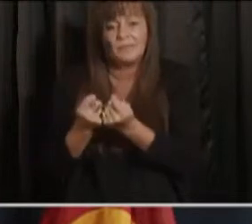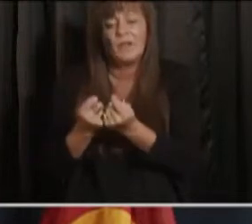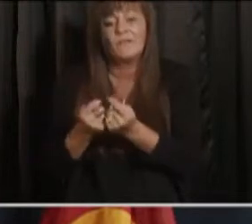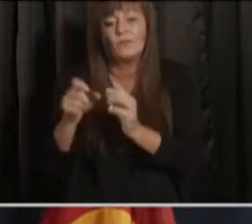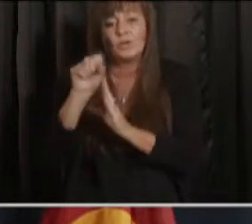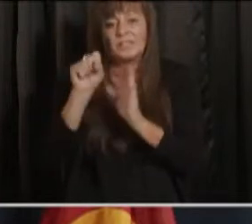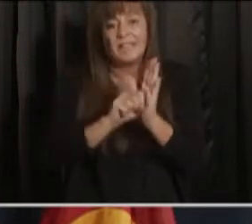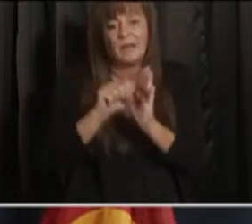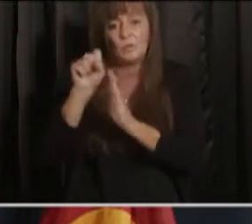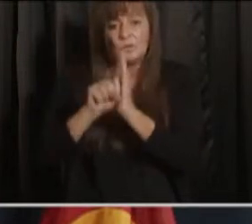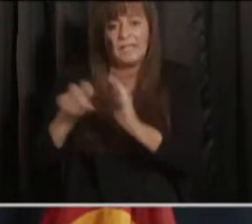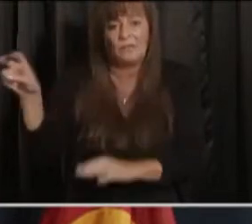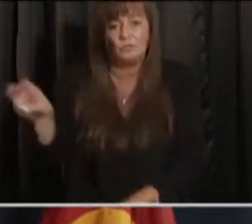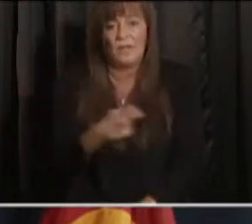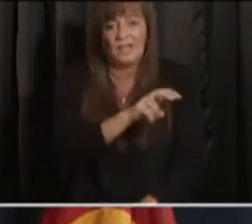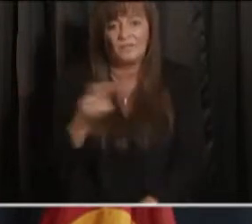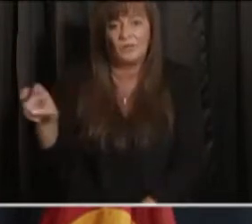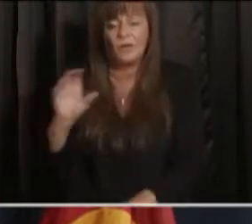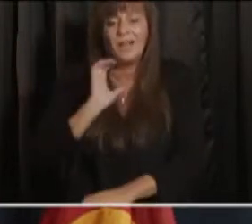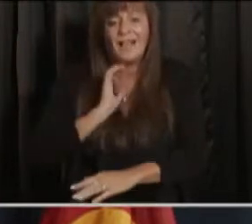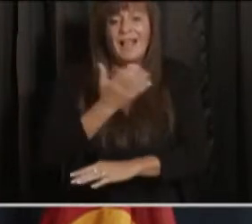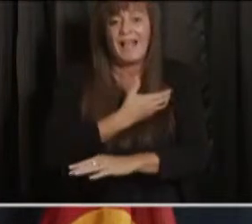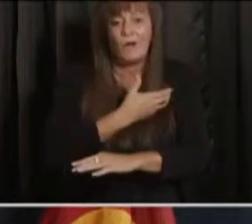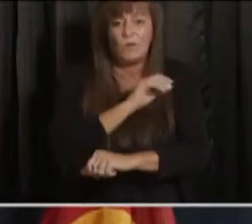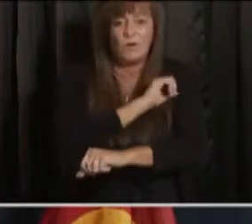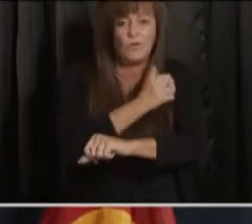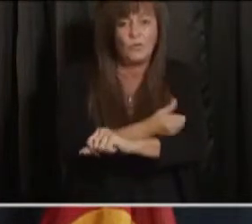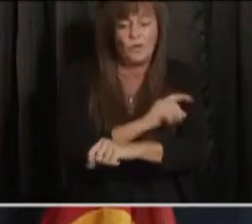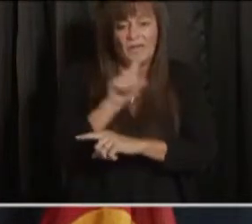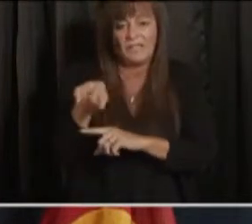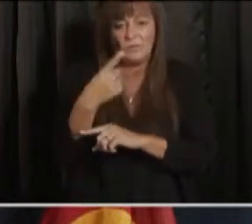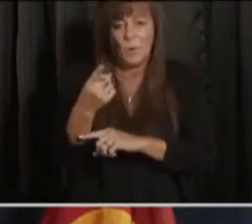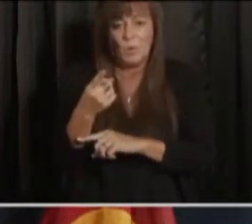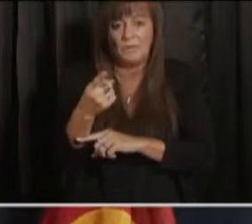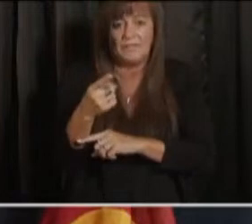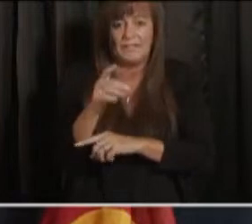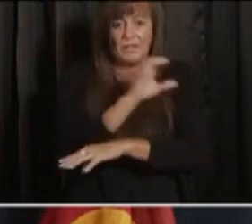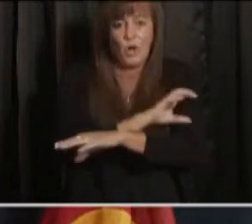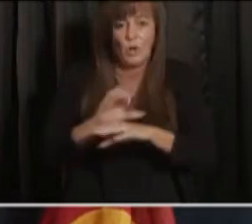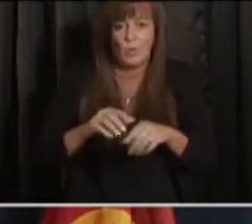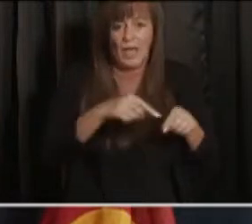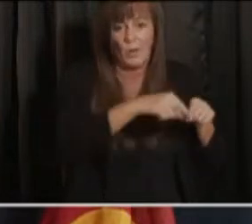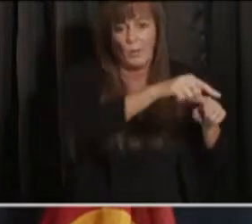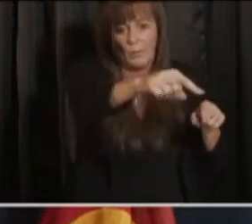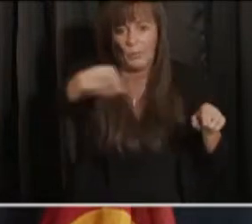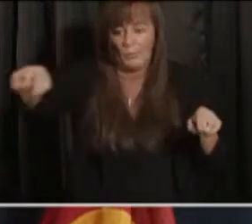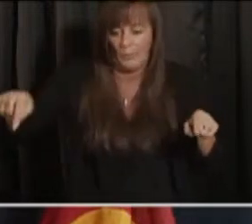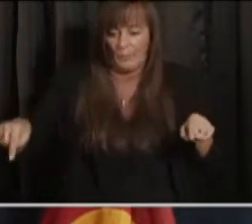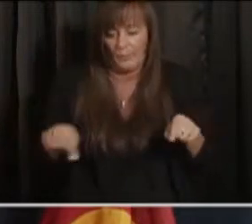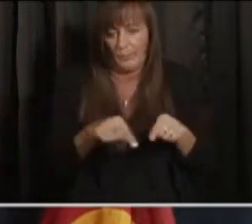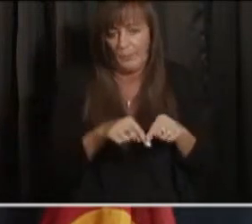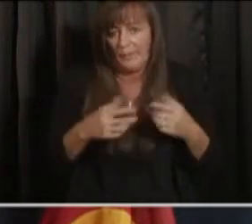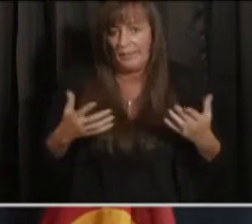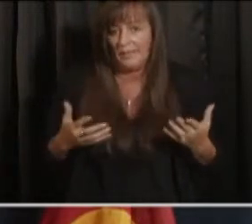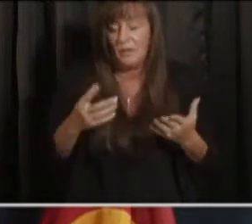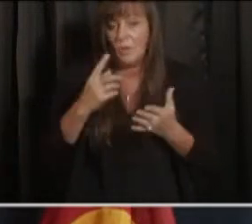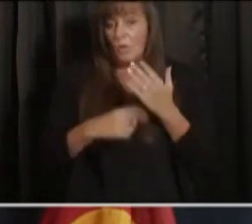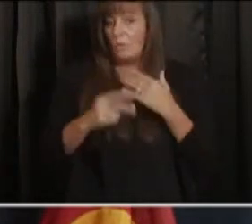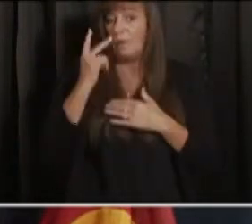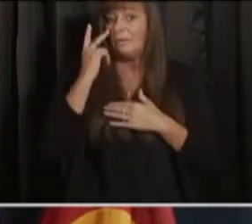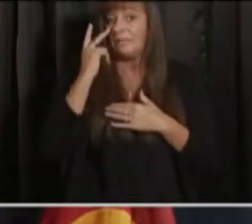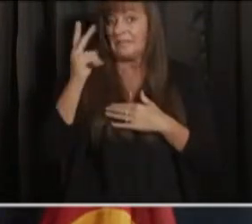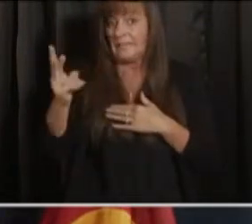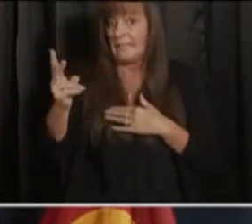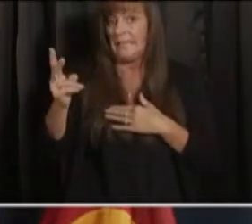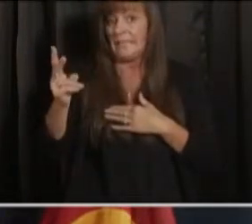own authority only extends to our borders. That's one of the tools in the tool shed that we were looking at. And what we've seen really across